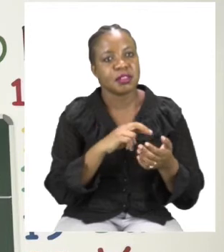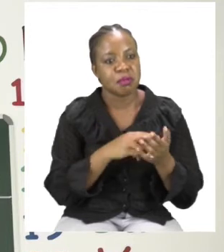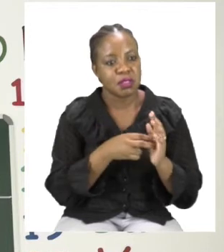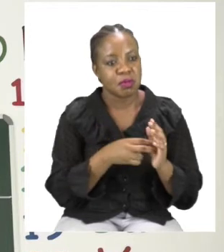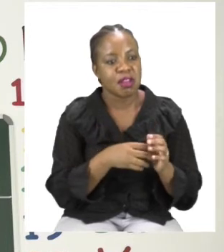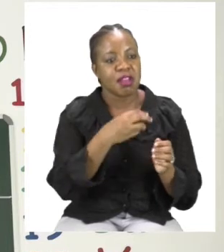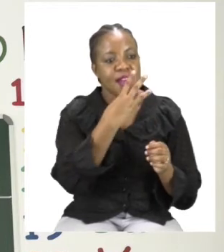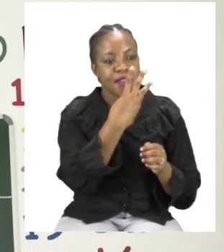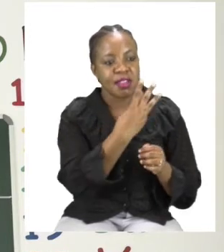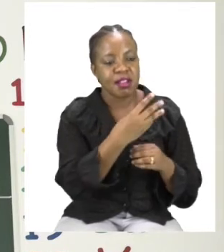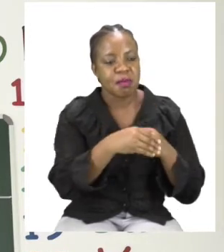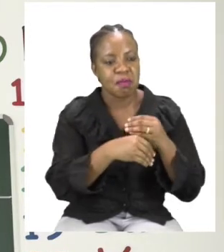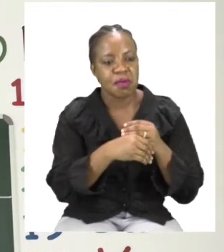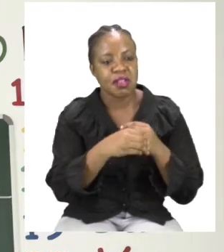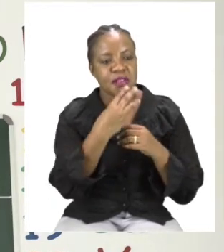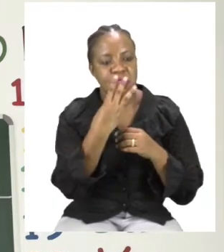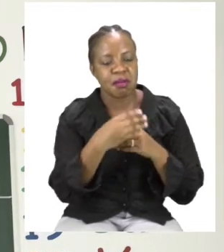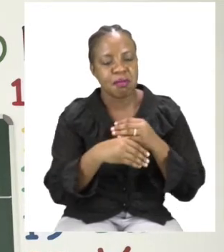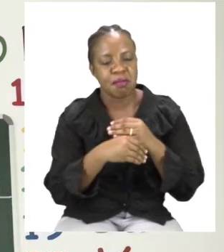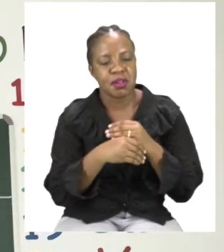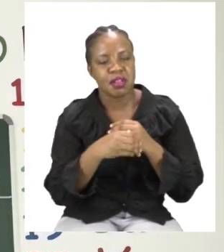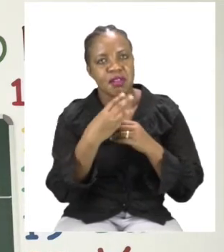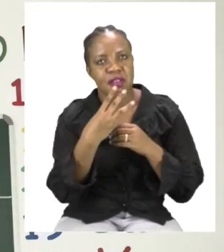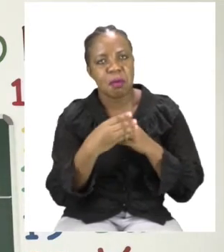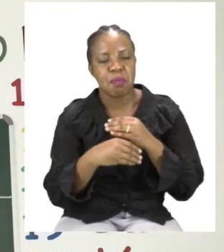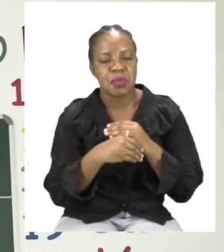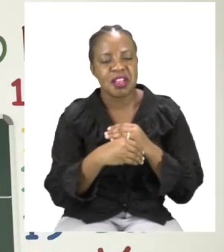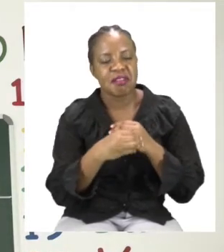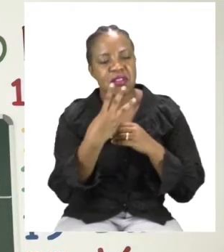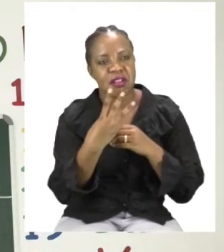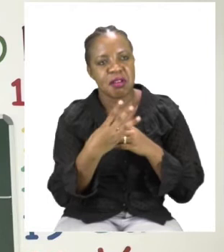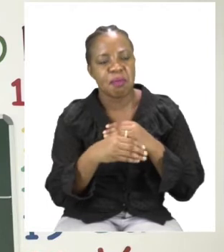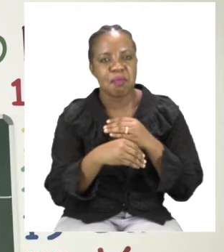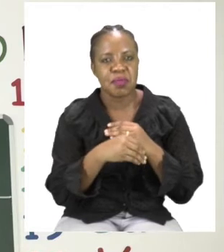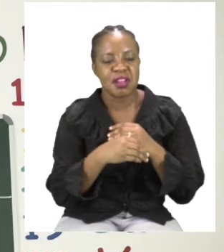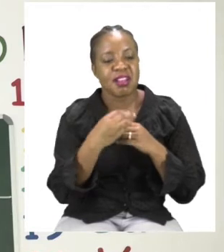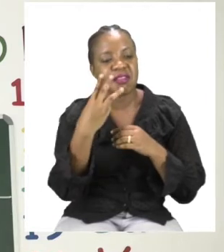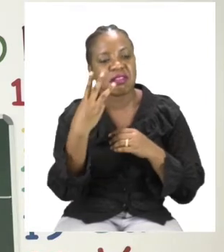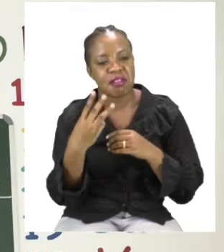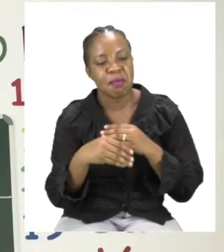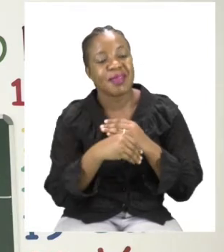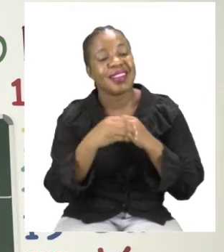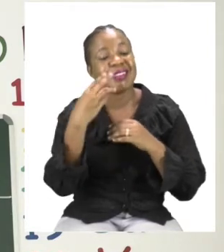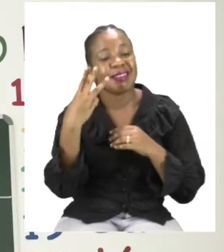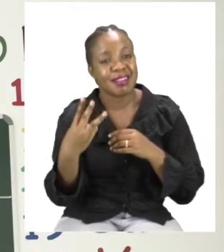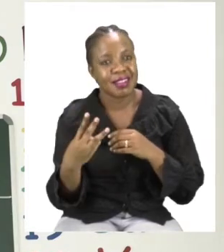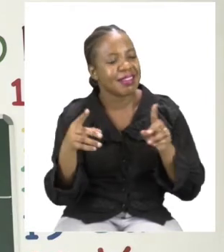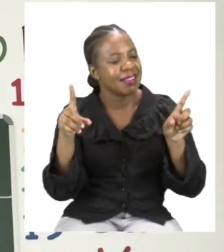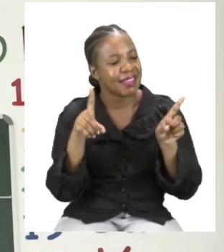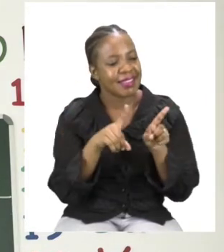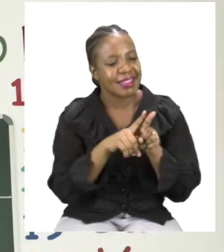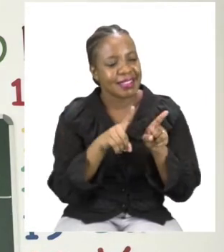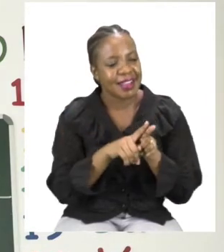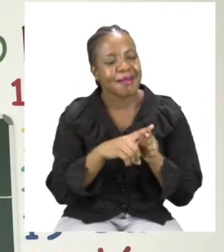plus 3 plus 3 plus 3 plus 3 is the same as saying